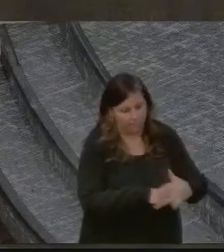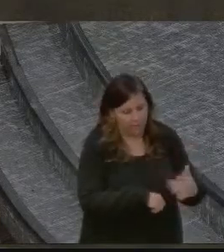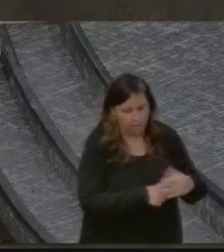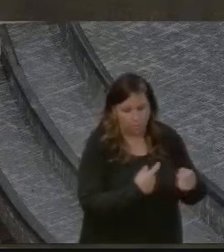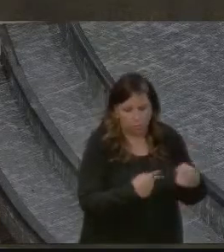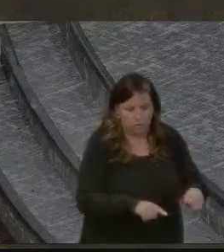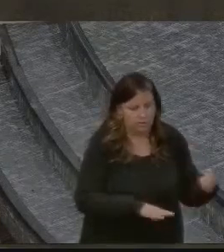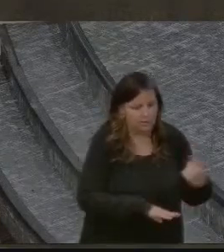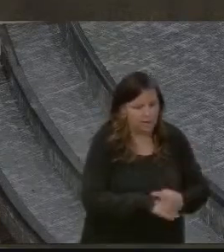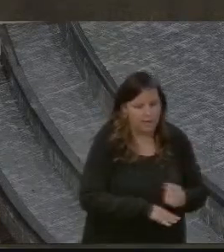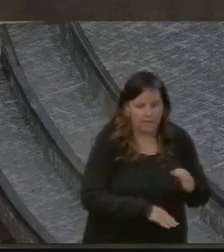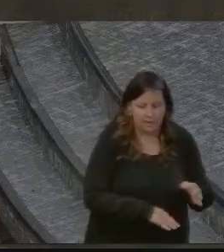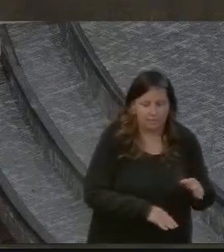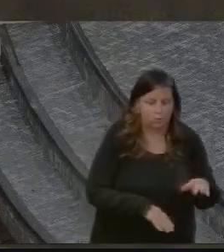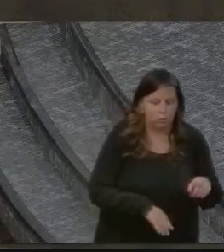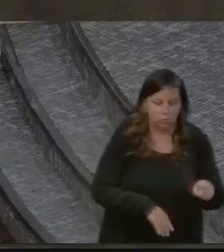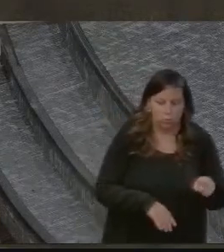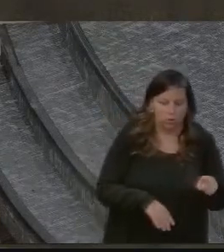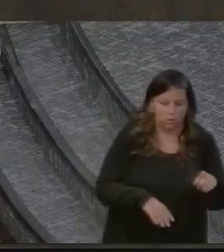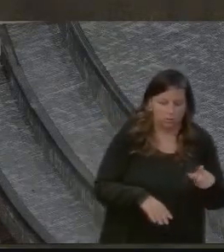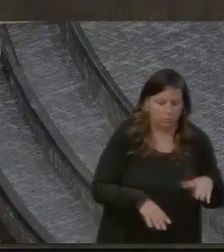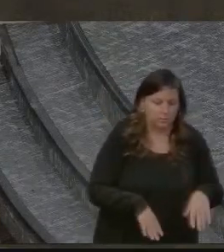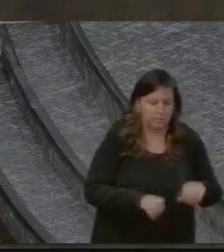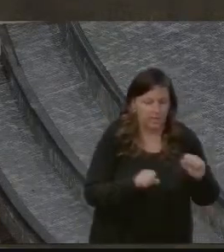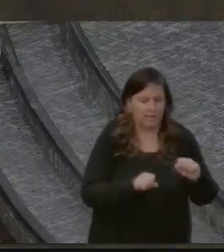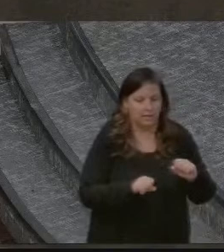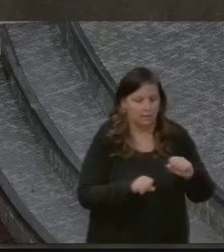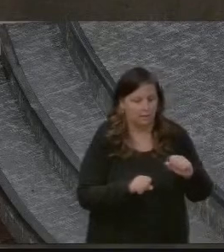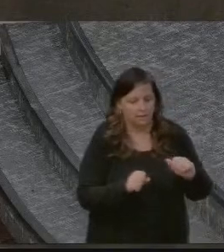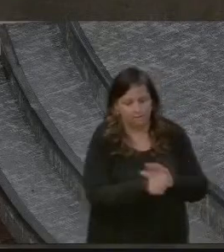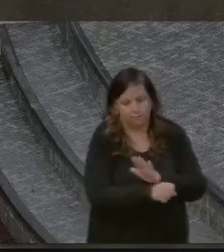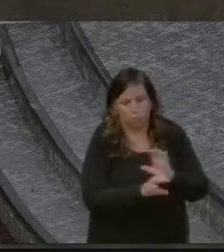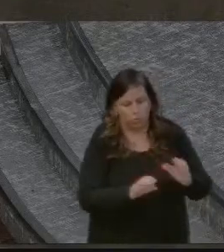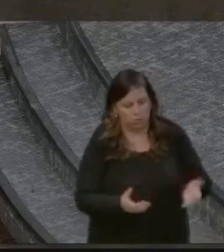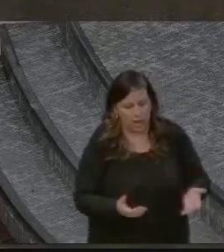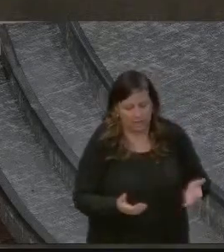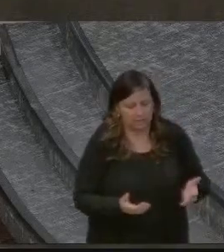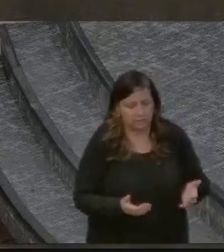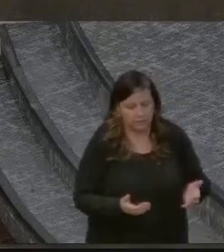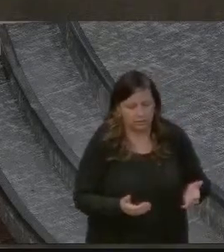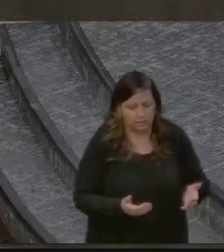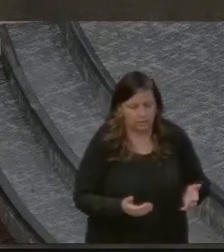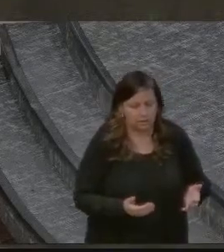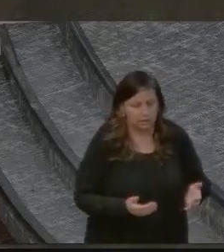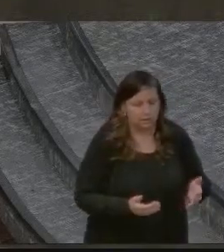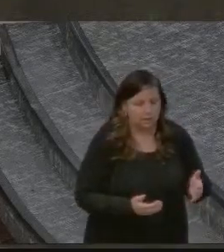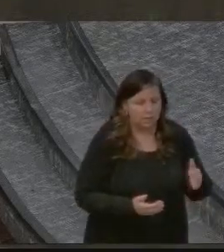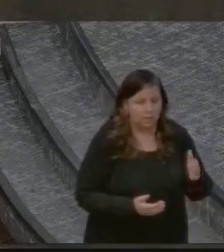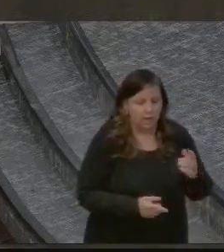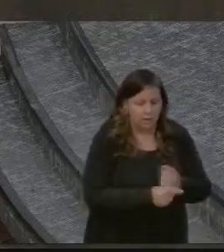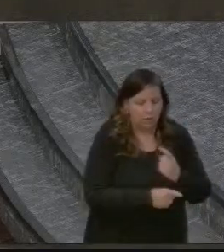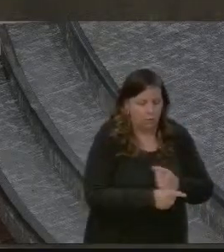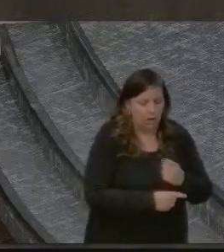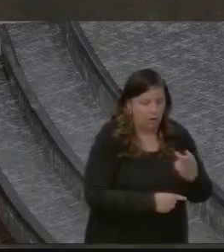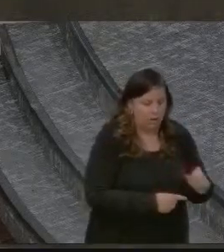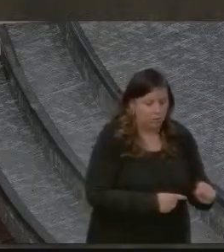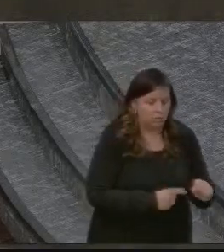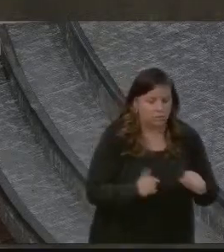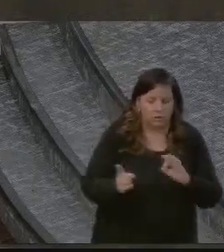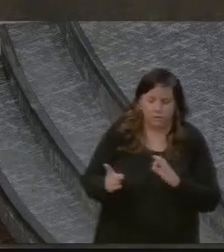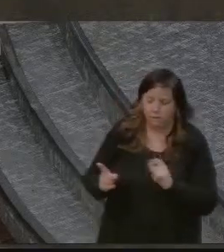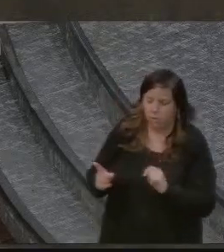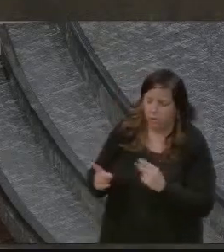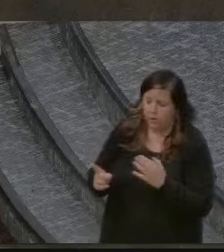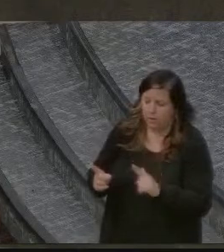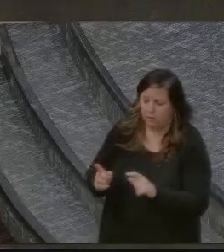full load at your traditional high schools. So Foothills is a state charter school. That's different from a private school. Is that right? A private